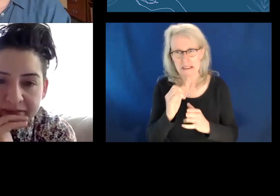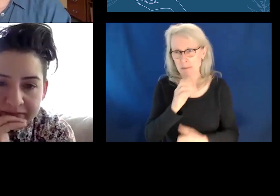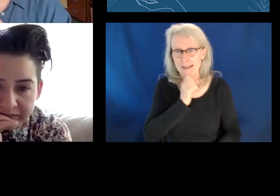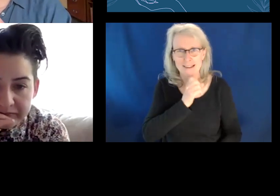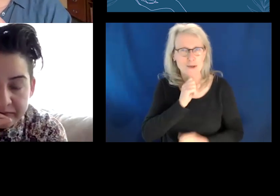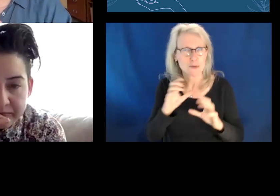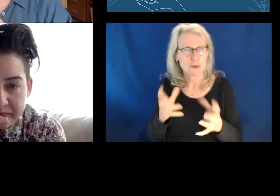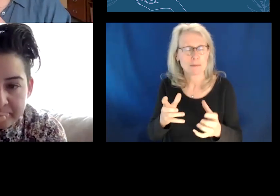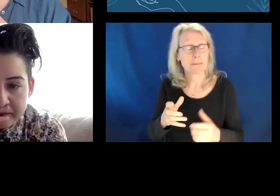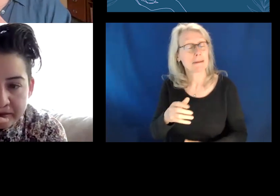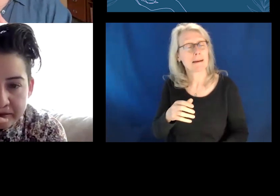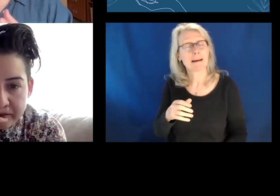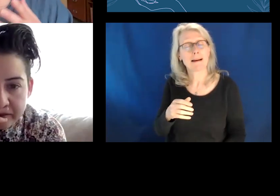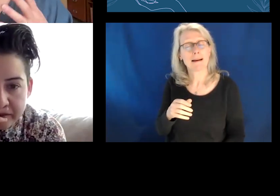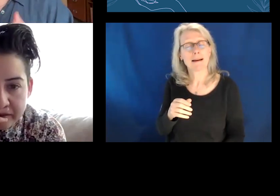because there is,